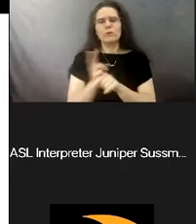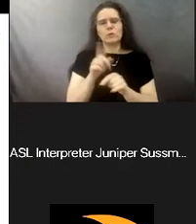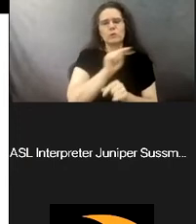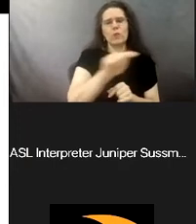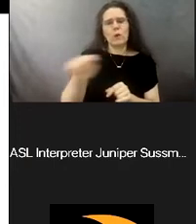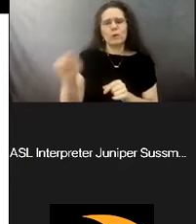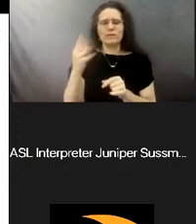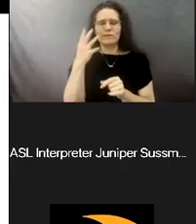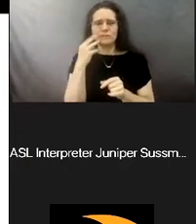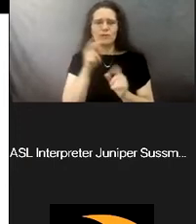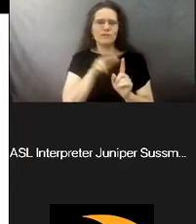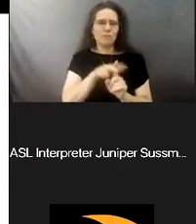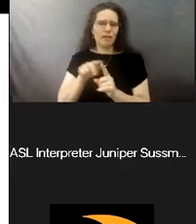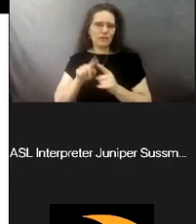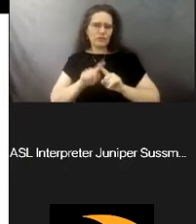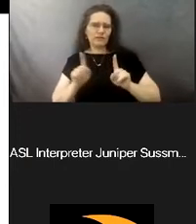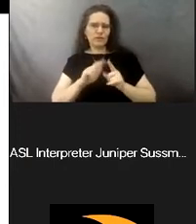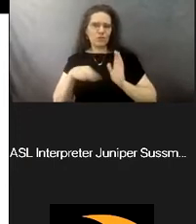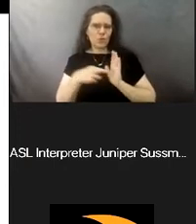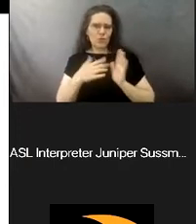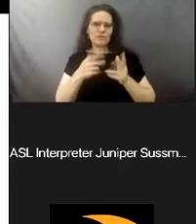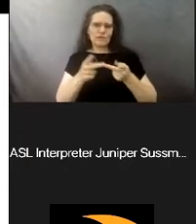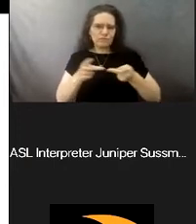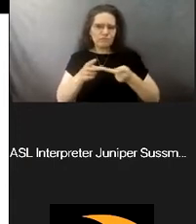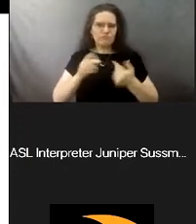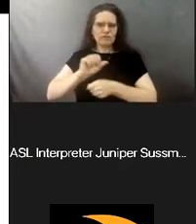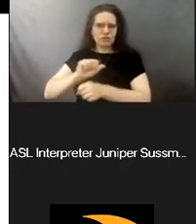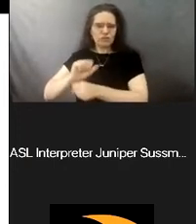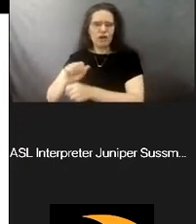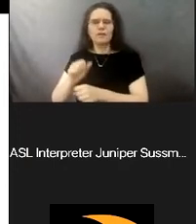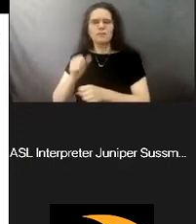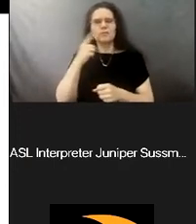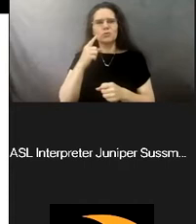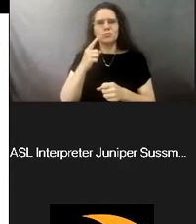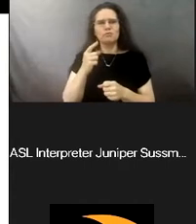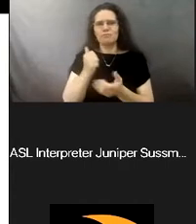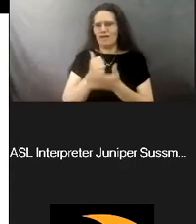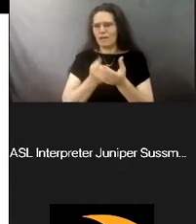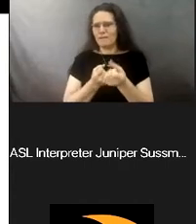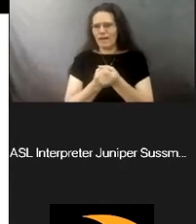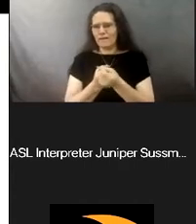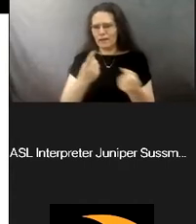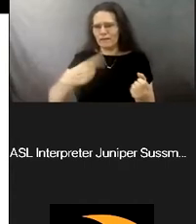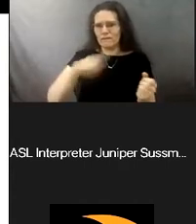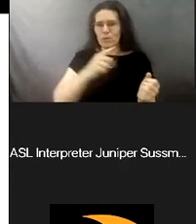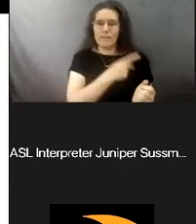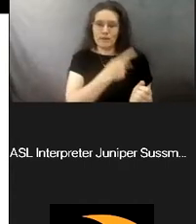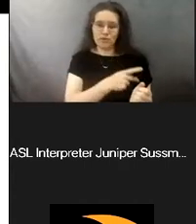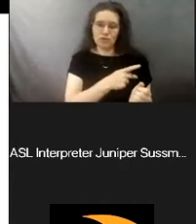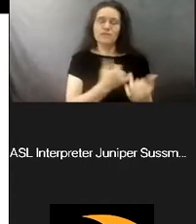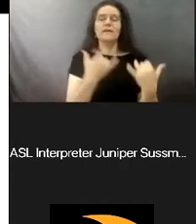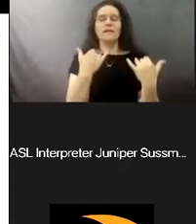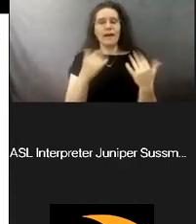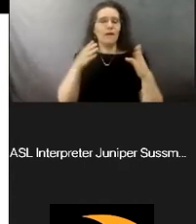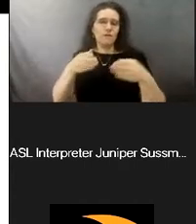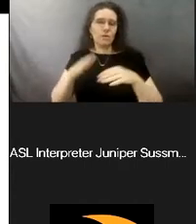of the positions that I've held to be able to advocate for patients, and in this case now patients of